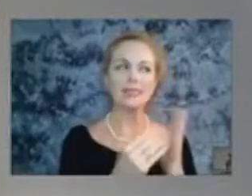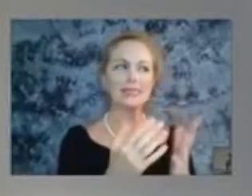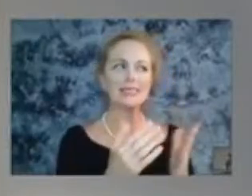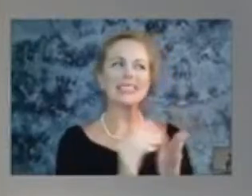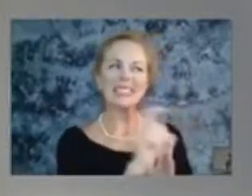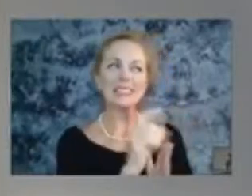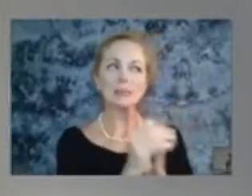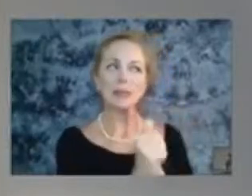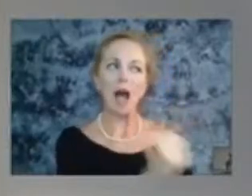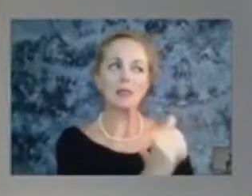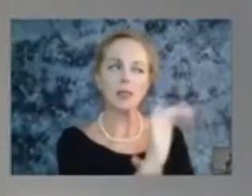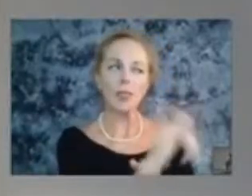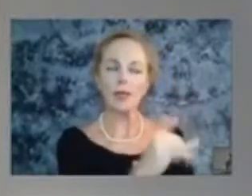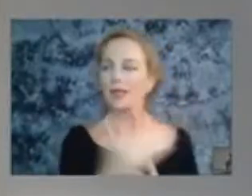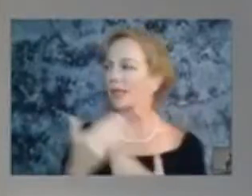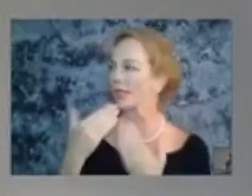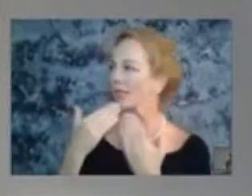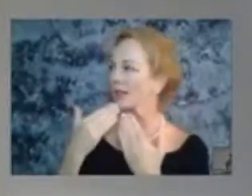feedback. Yeah.